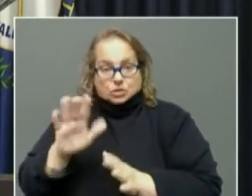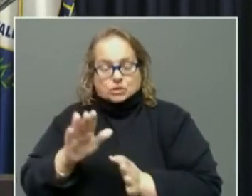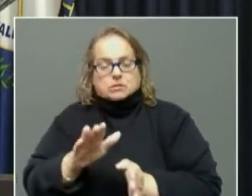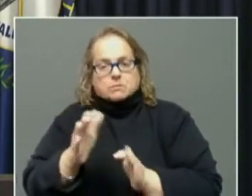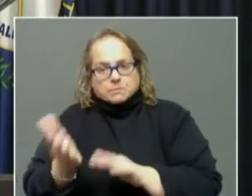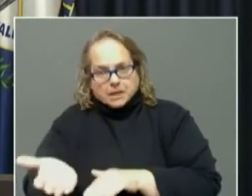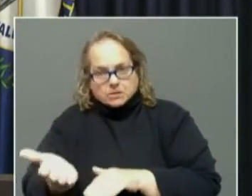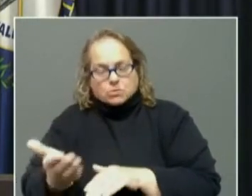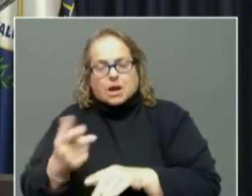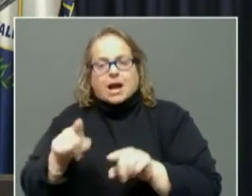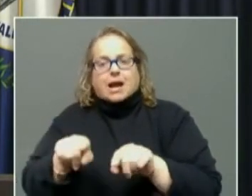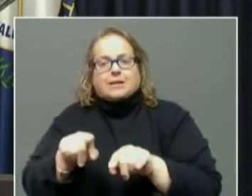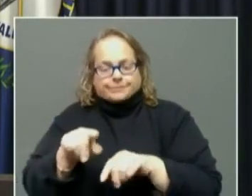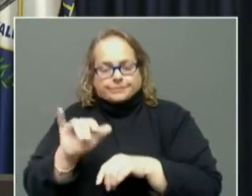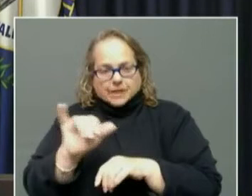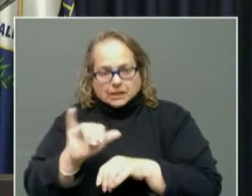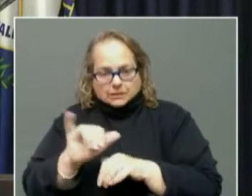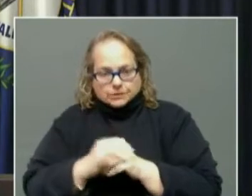as well.